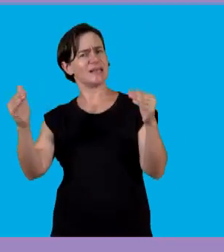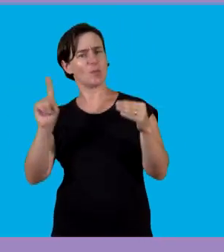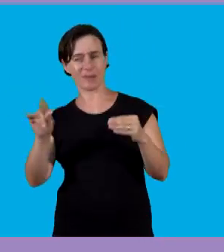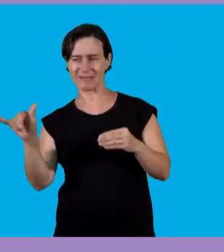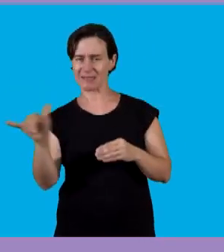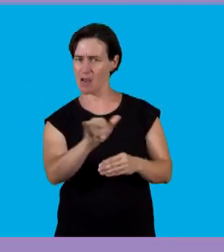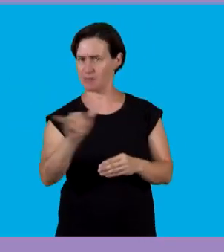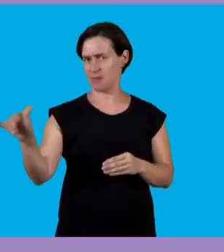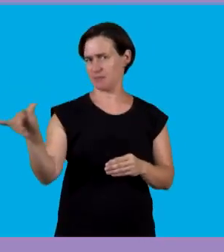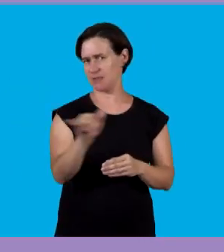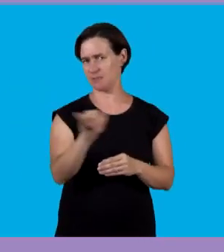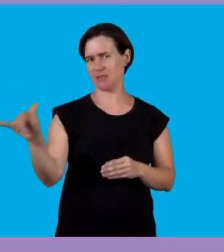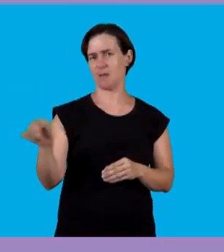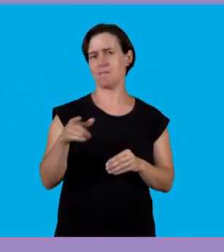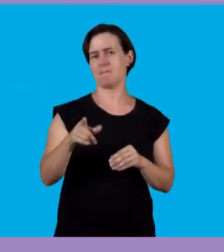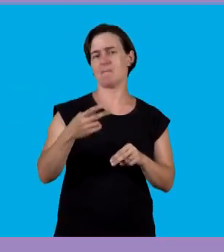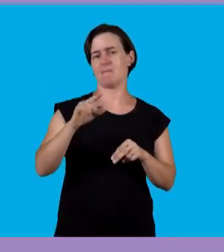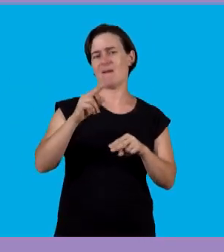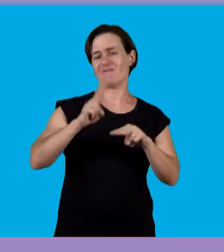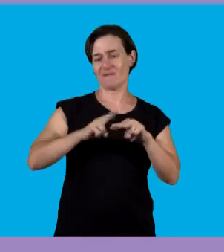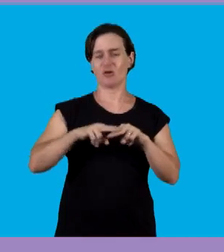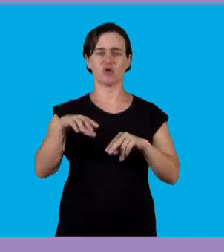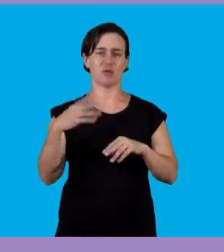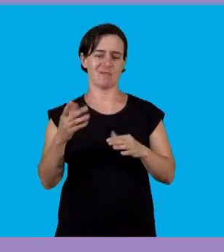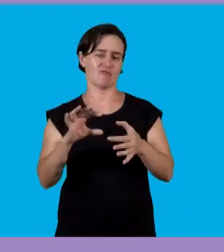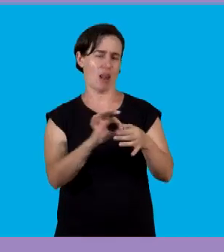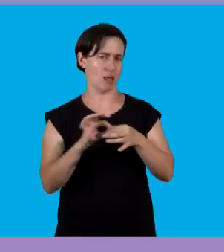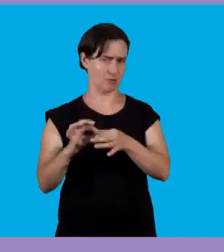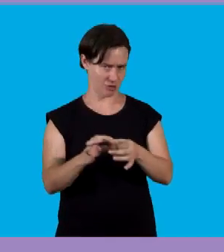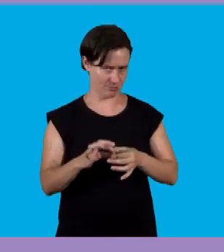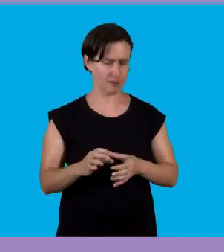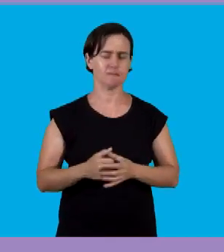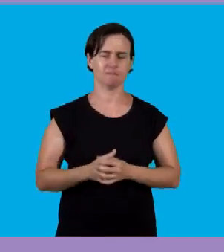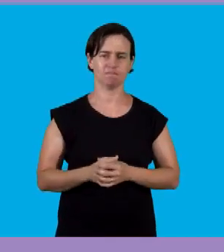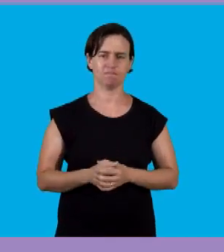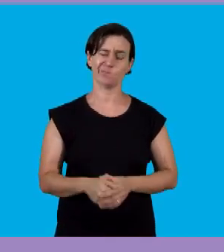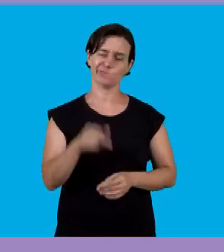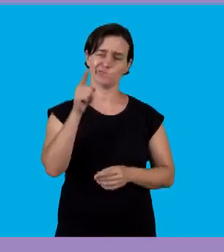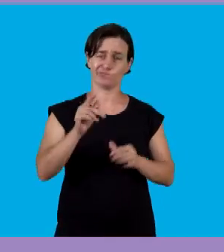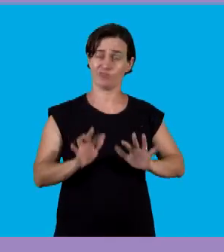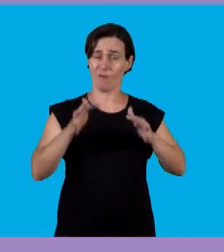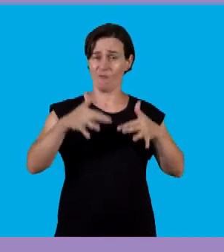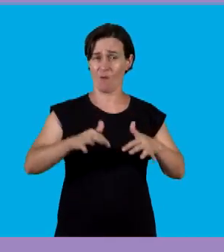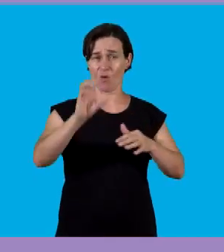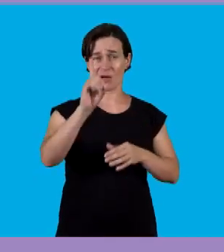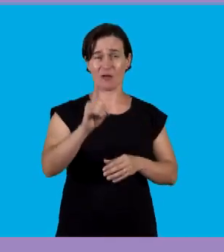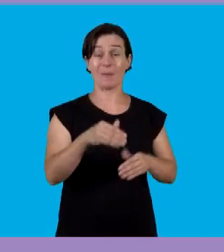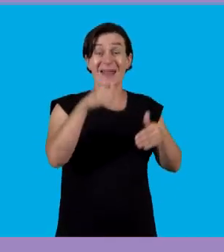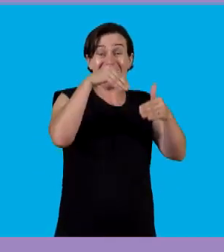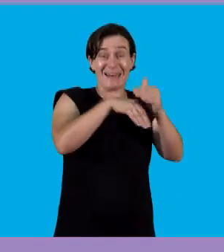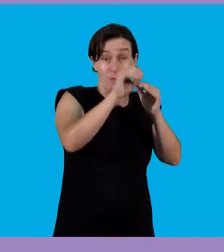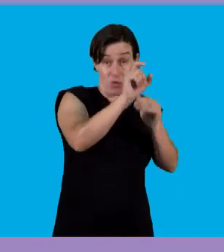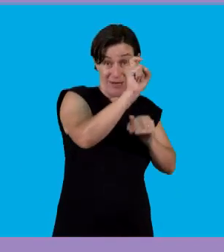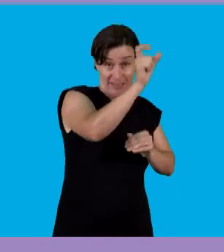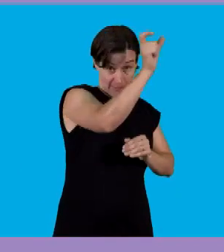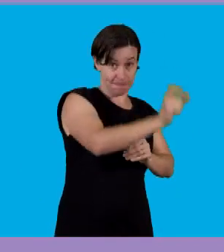represent the same function and relationship. So our flow diagram here has the input